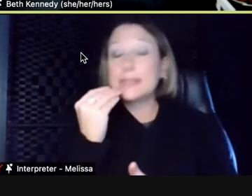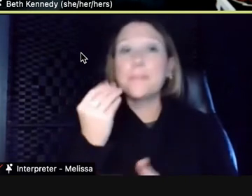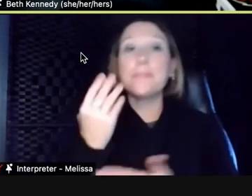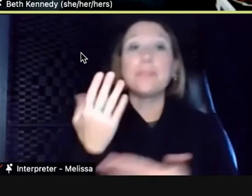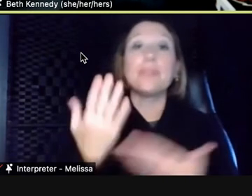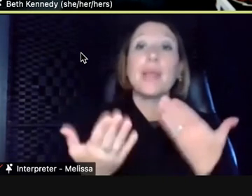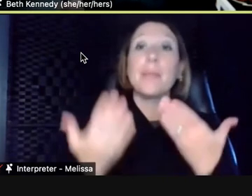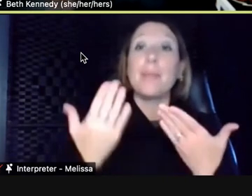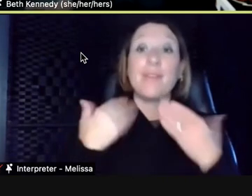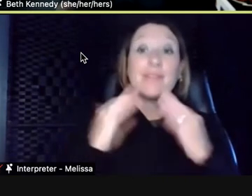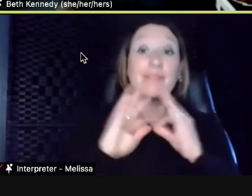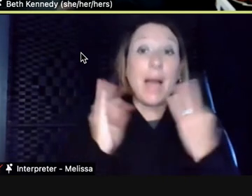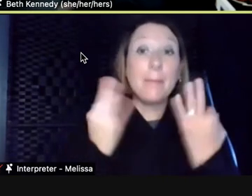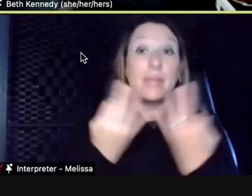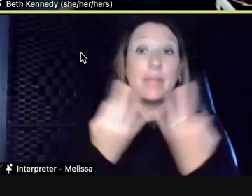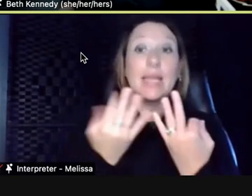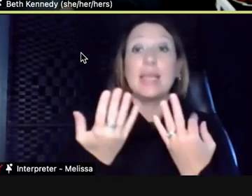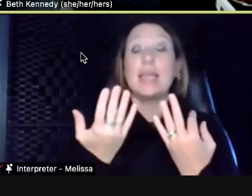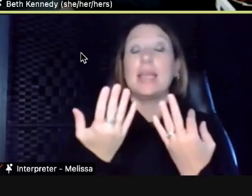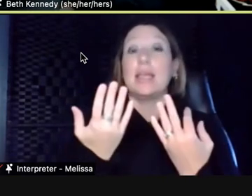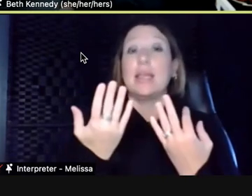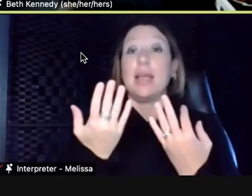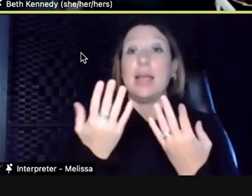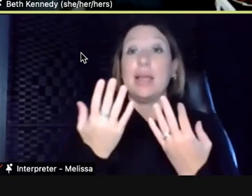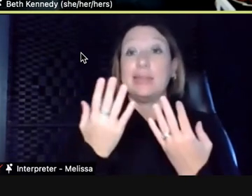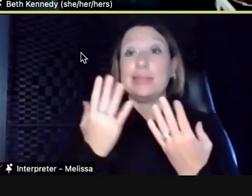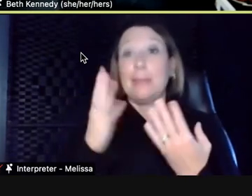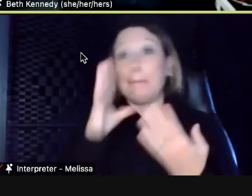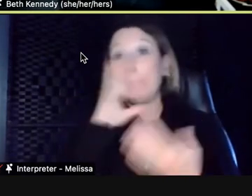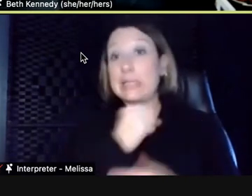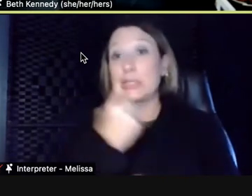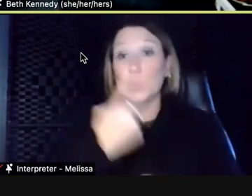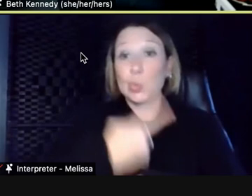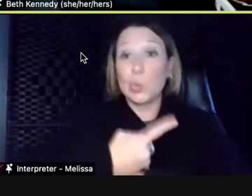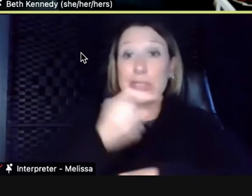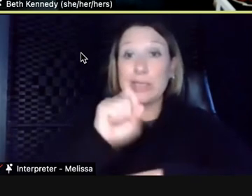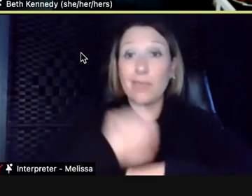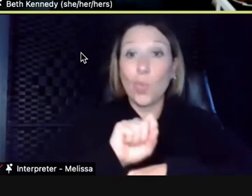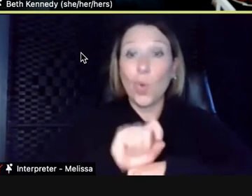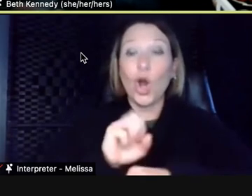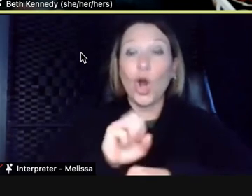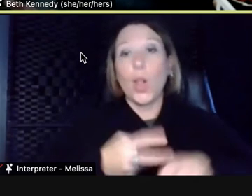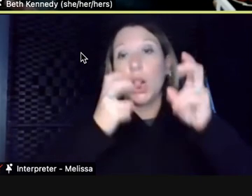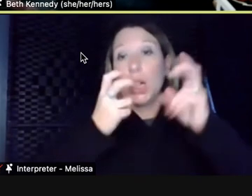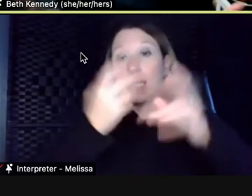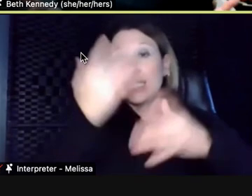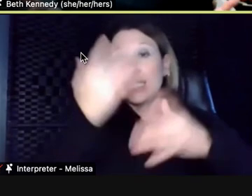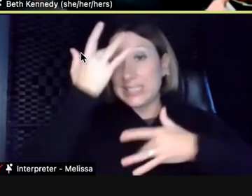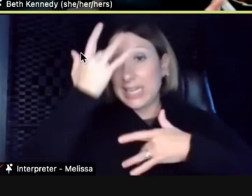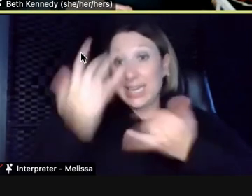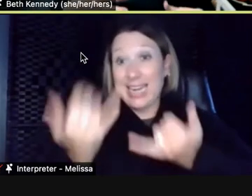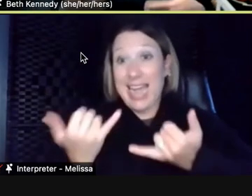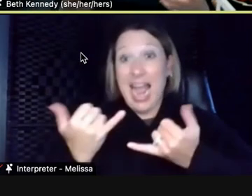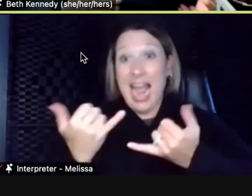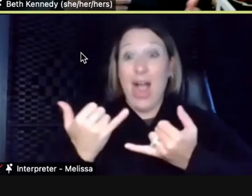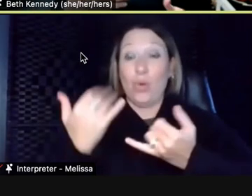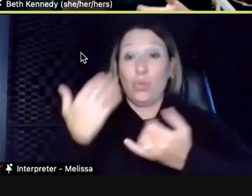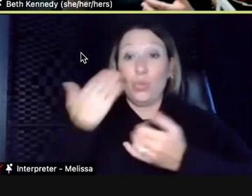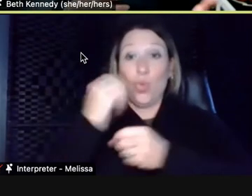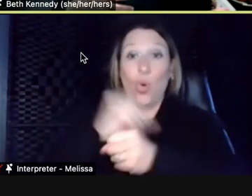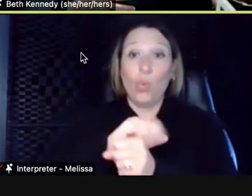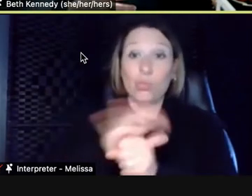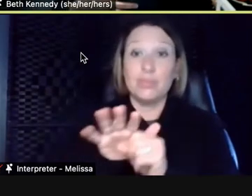have a family and they end up missing a day of work, or they get sick themselves. Right now we're in a pandemic, so